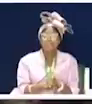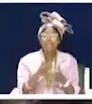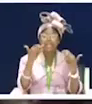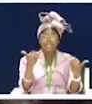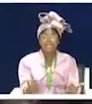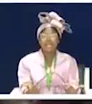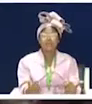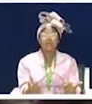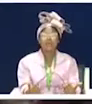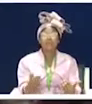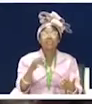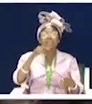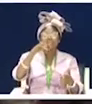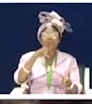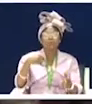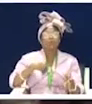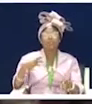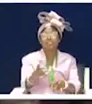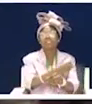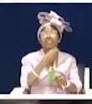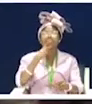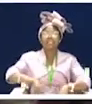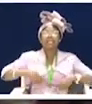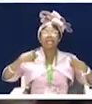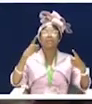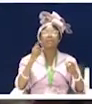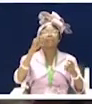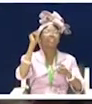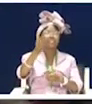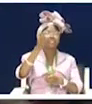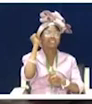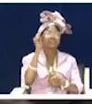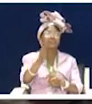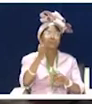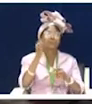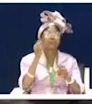Now we take the live testifiers.